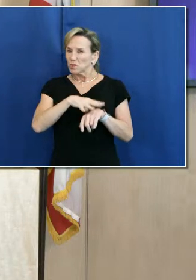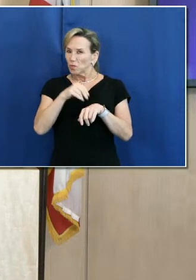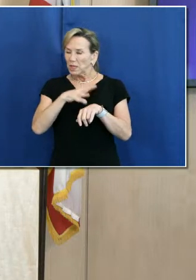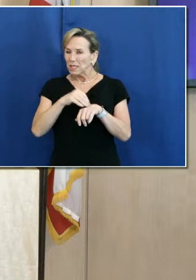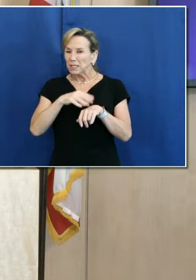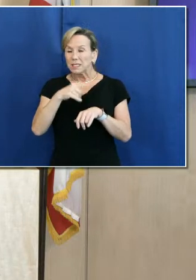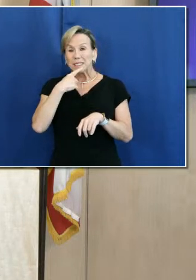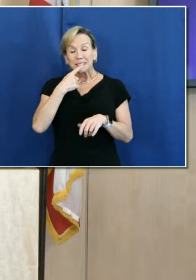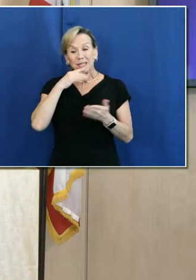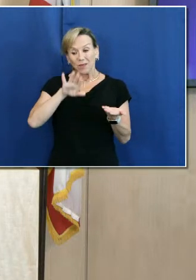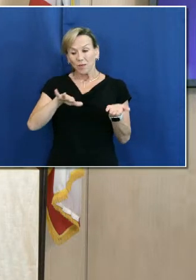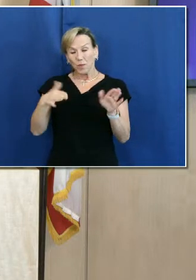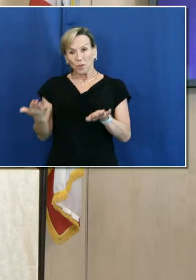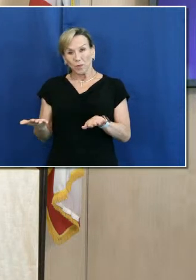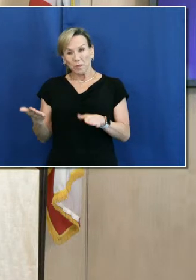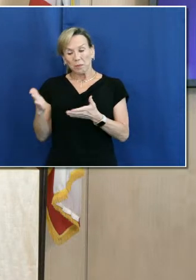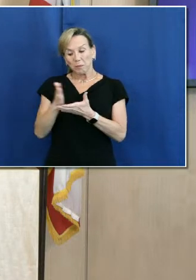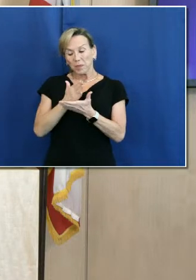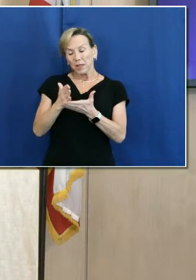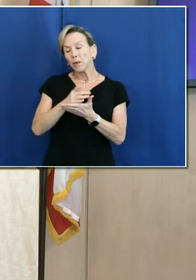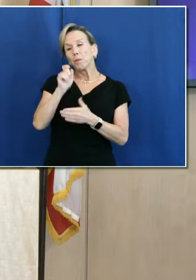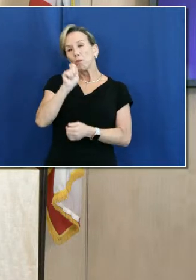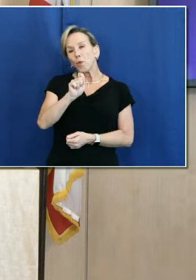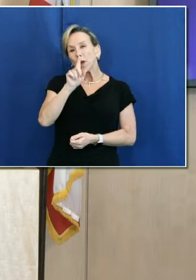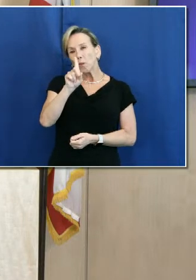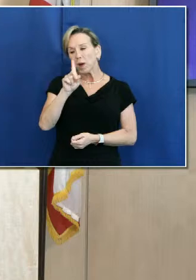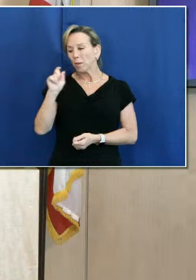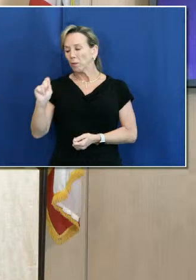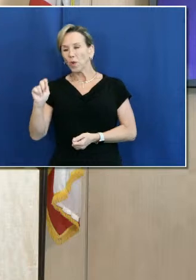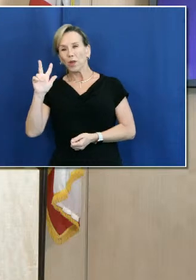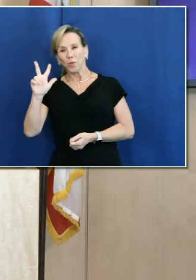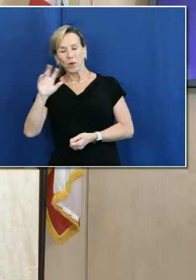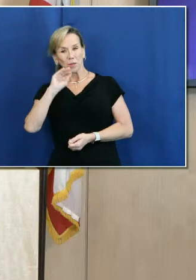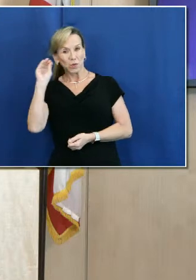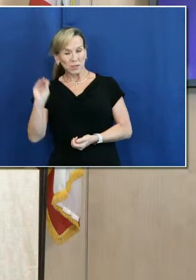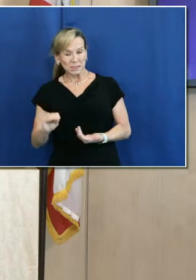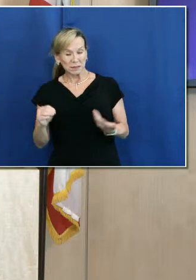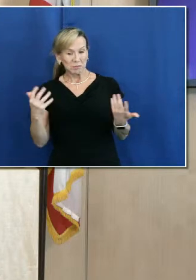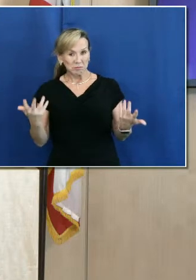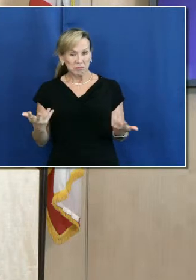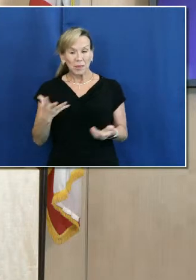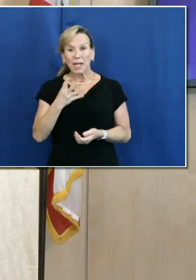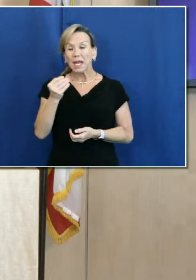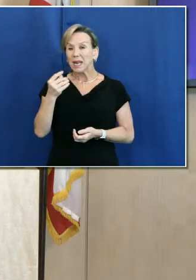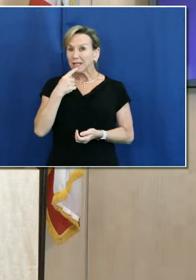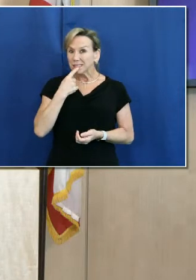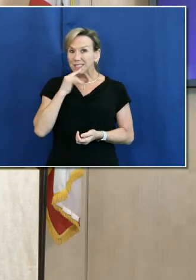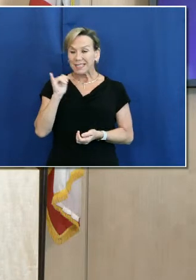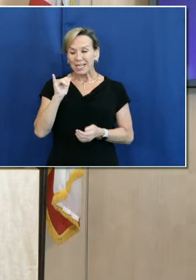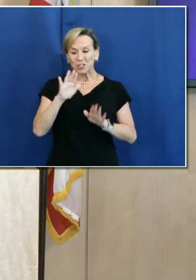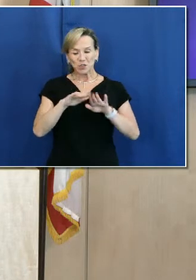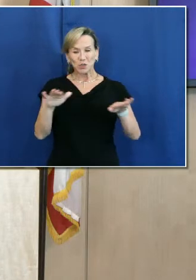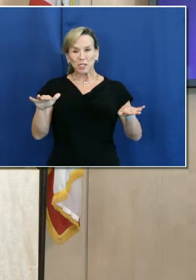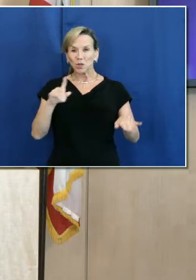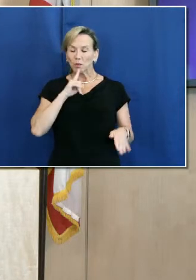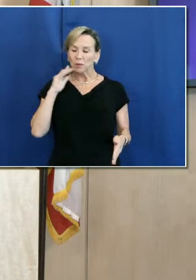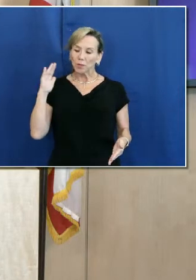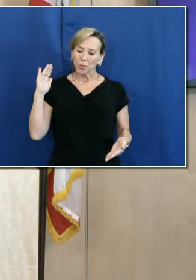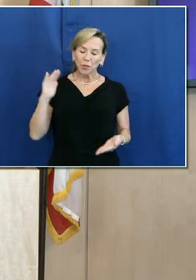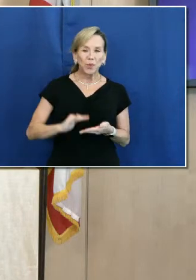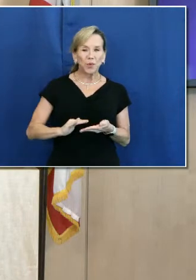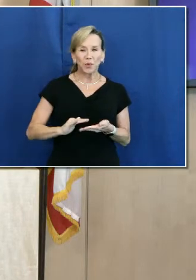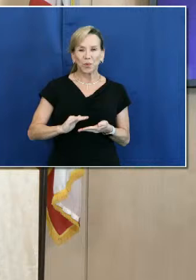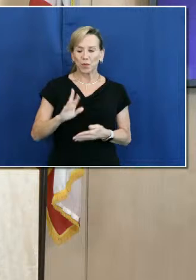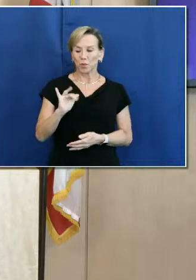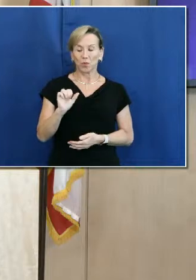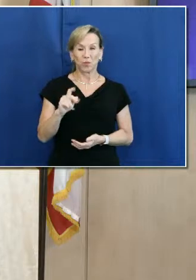between 0.1% and 0.3%. It also found children have an extraordinarily low risk to the virus and aren't